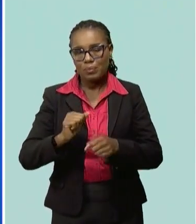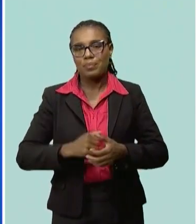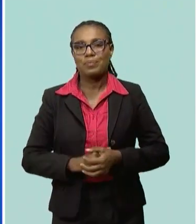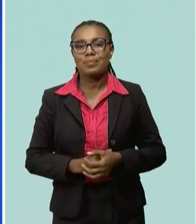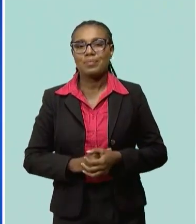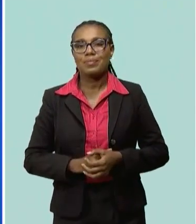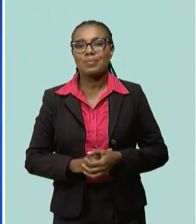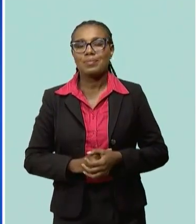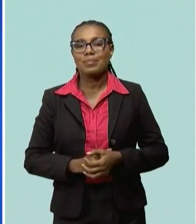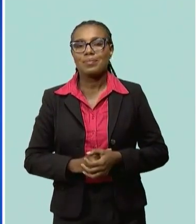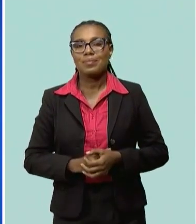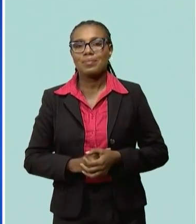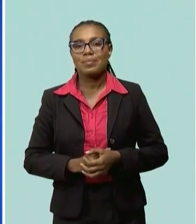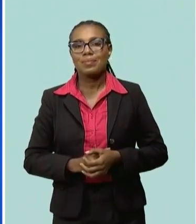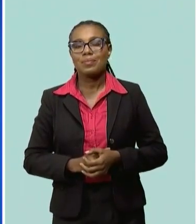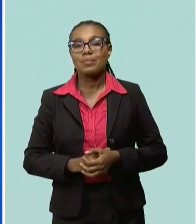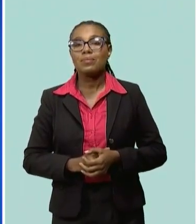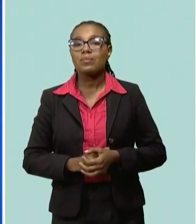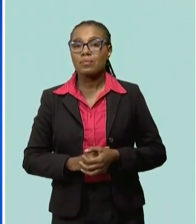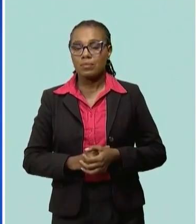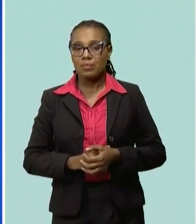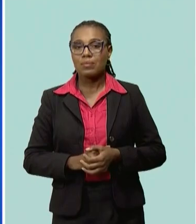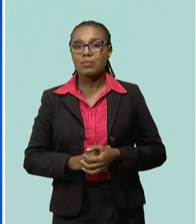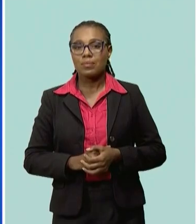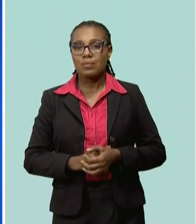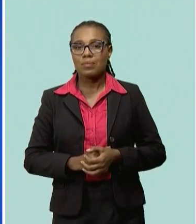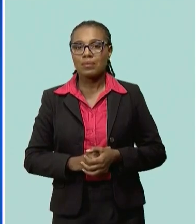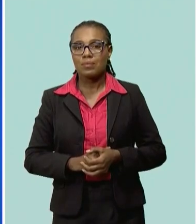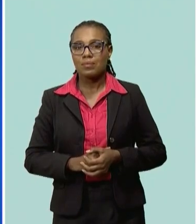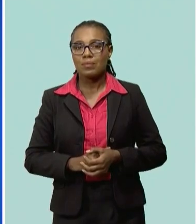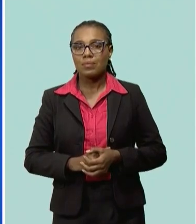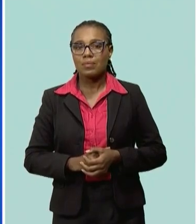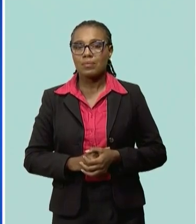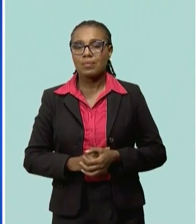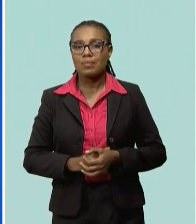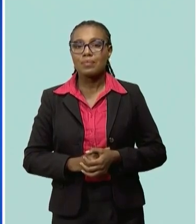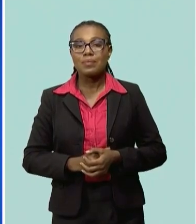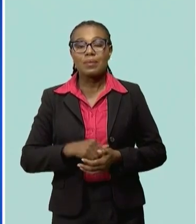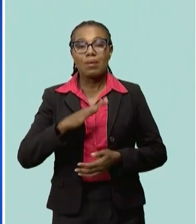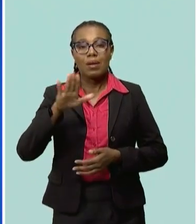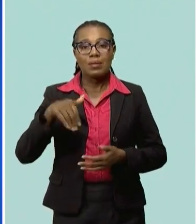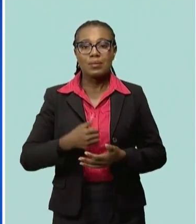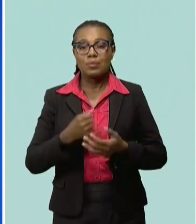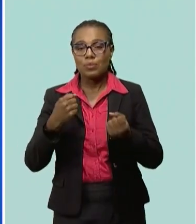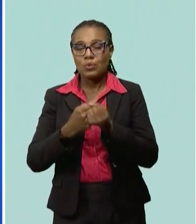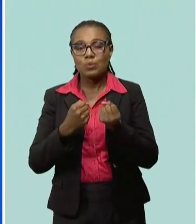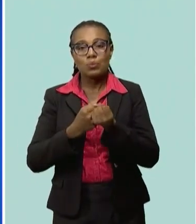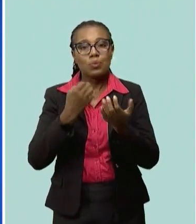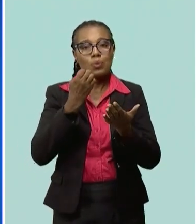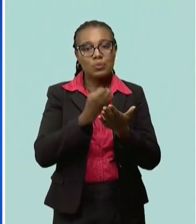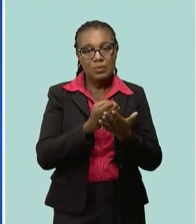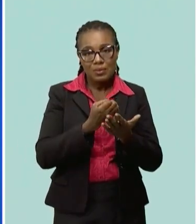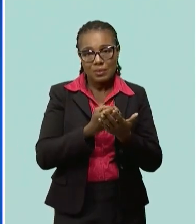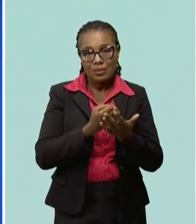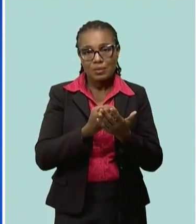as professionals, as people who contribute to the economy. And therefore, in the context